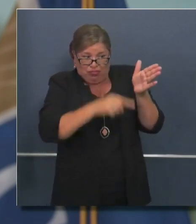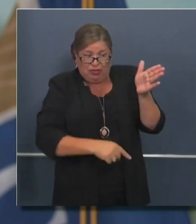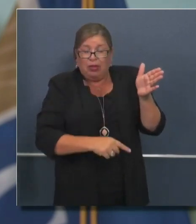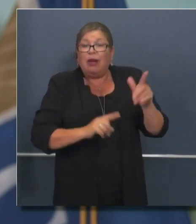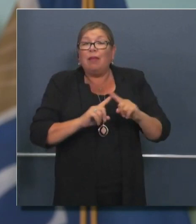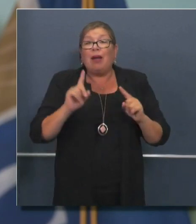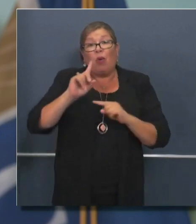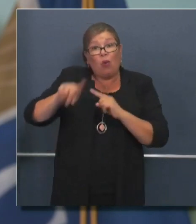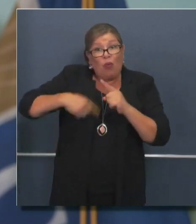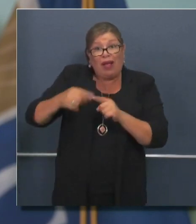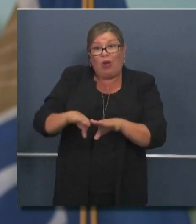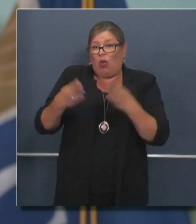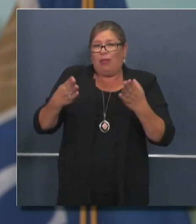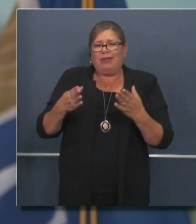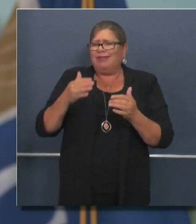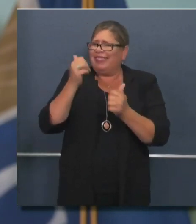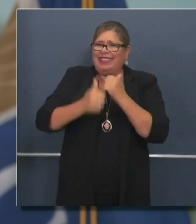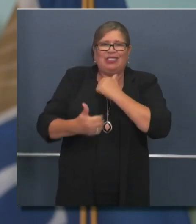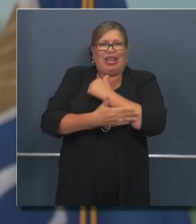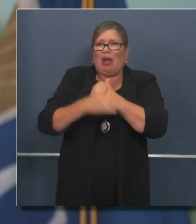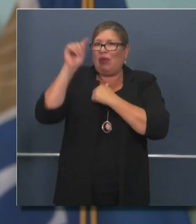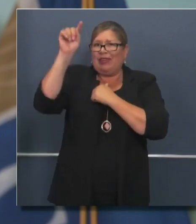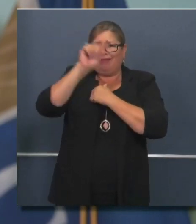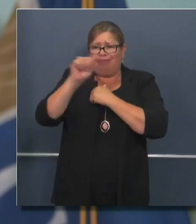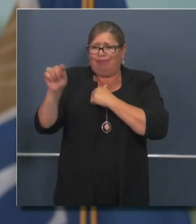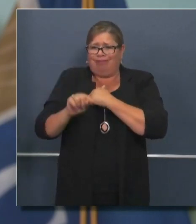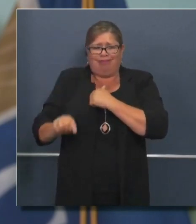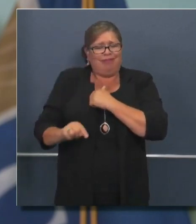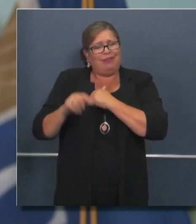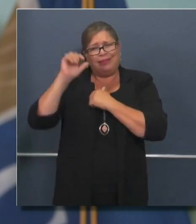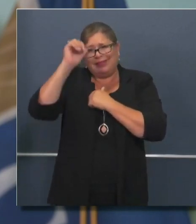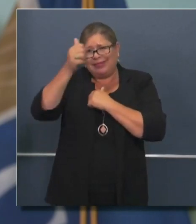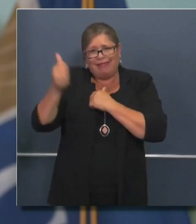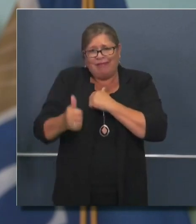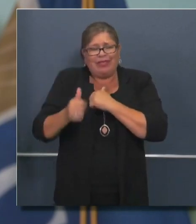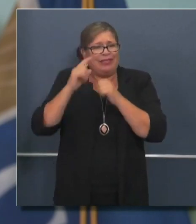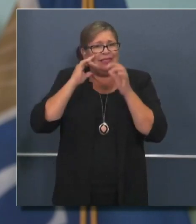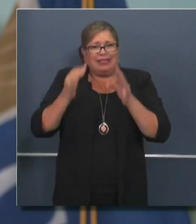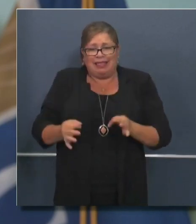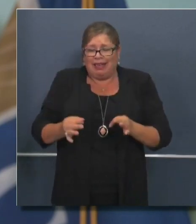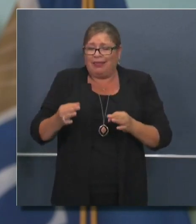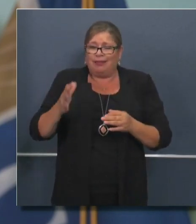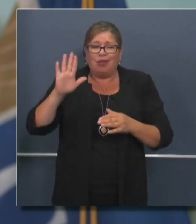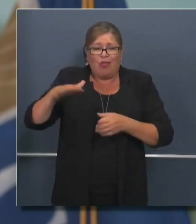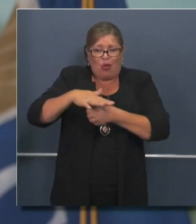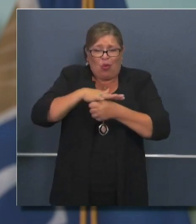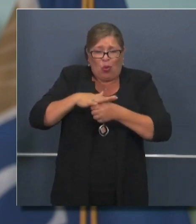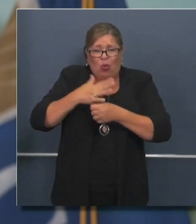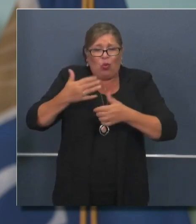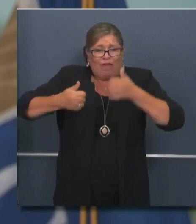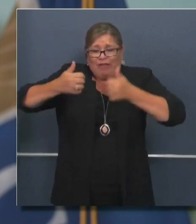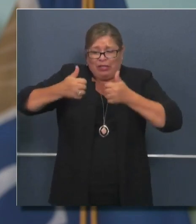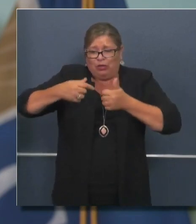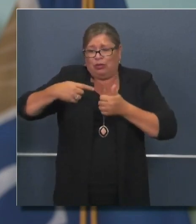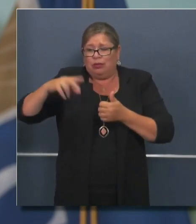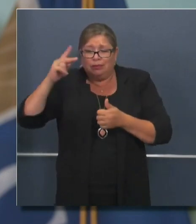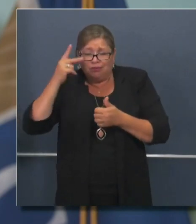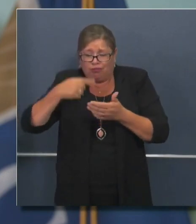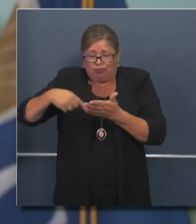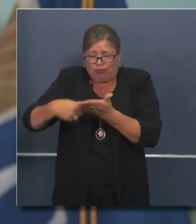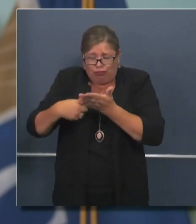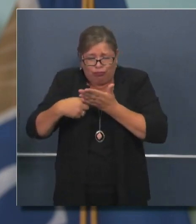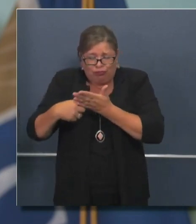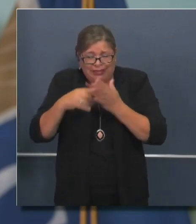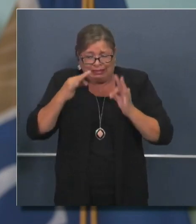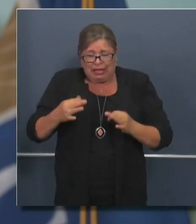county health directors in collaboration with local elected officials. So that question is foundationally